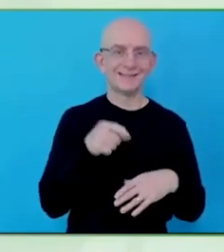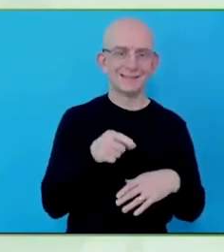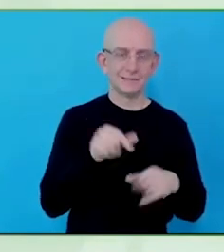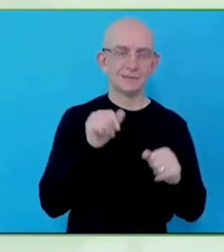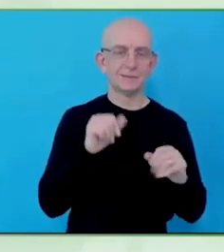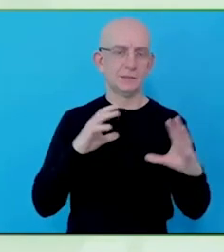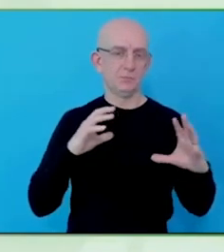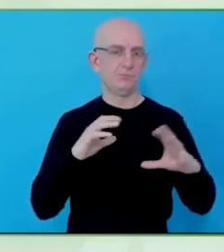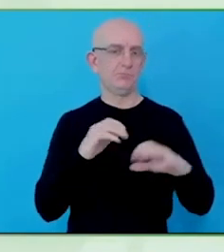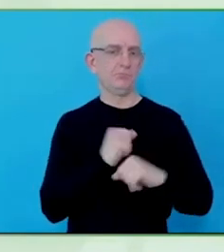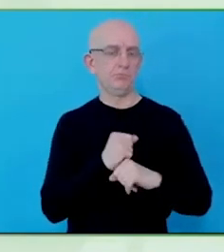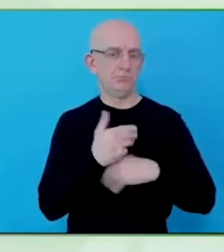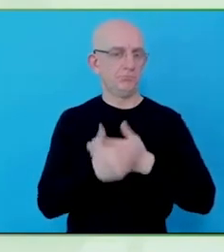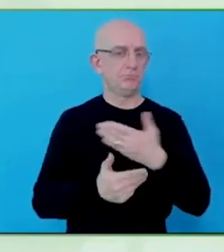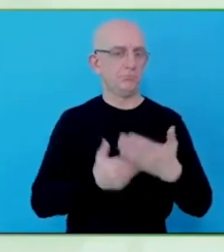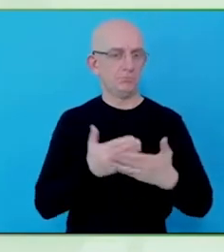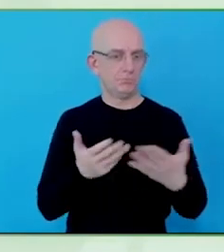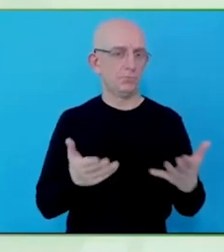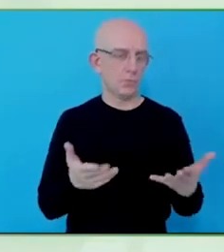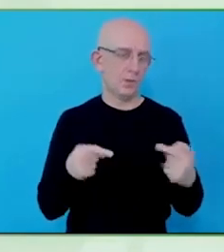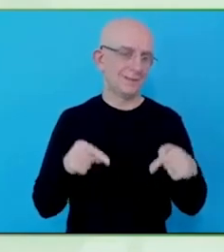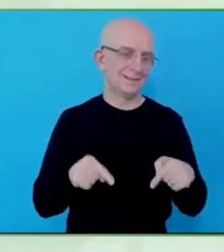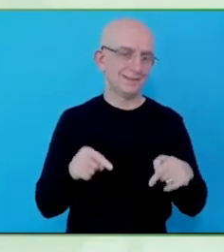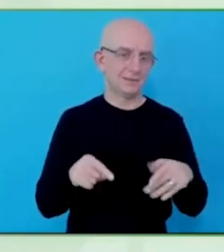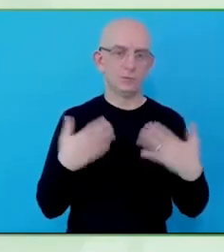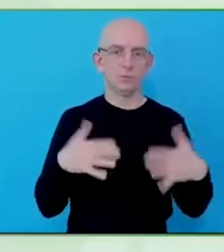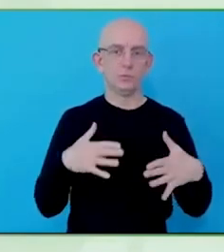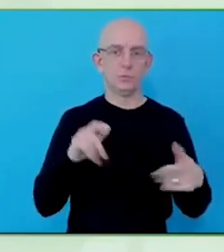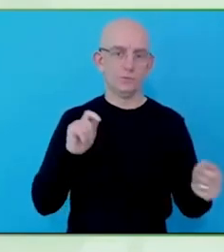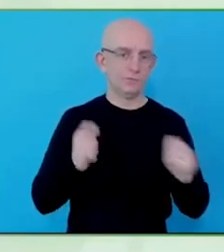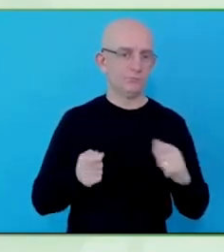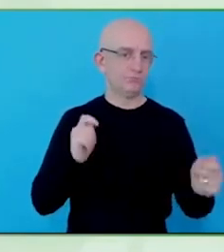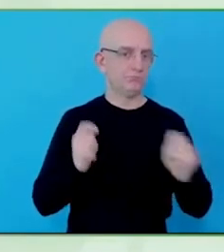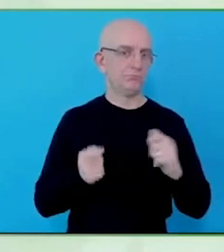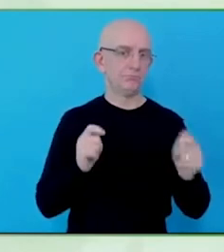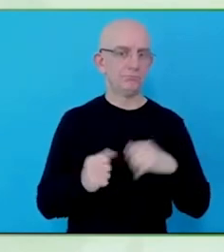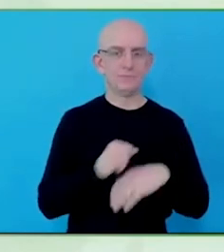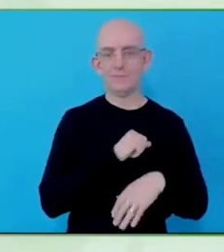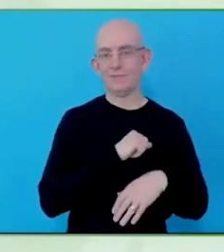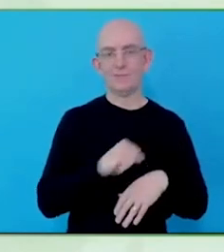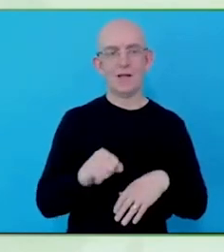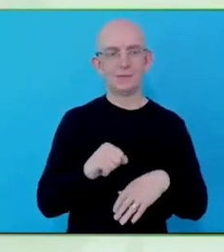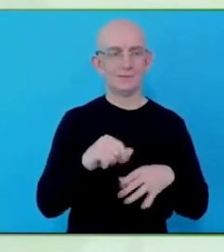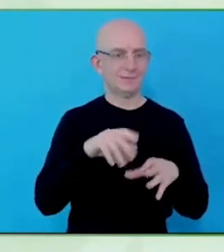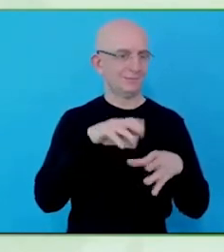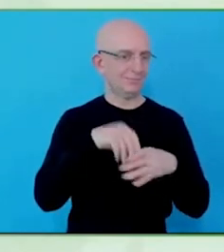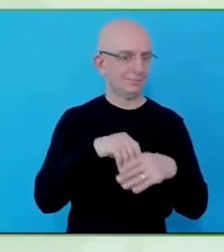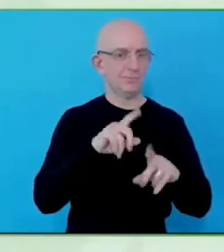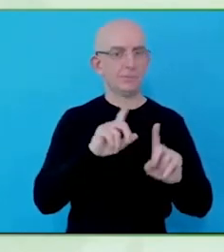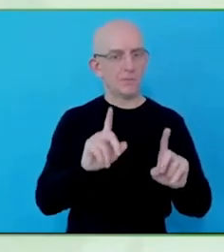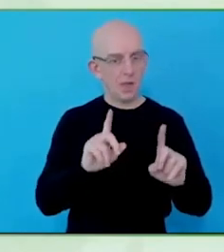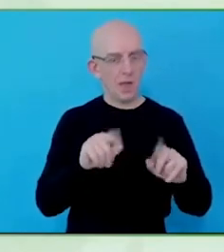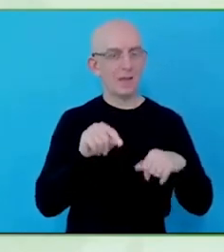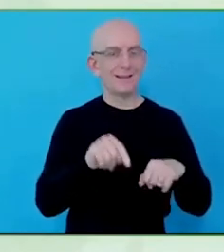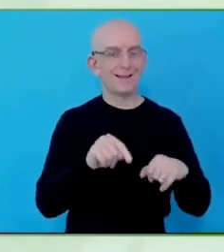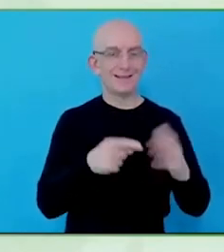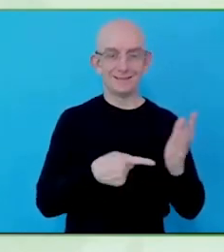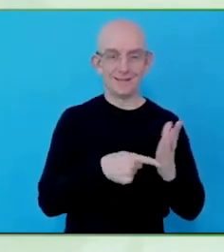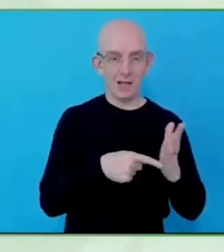technology changes quickly. So you have a solution and 3 days later somebody's there and says, hey, I got a new idea. So you always have to